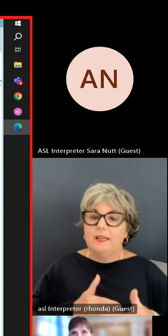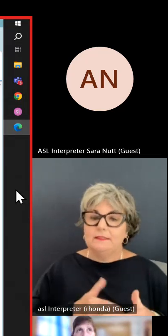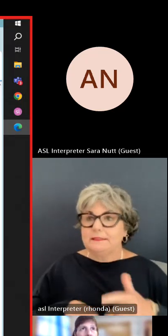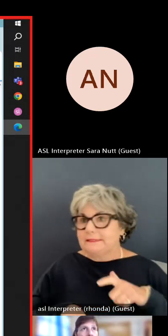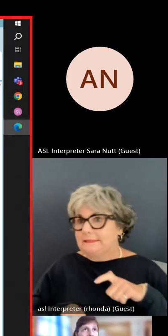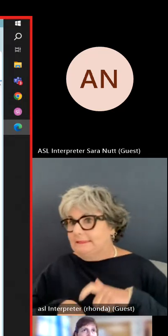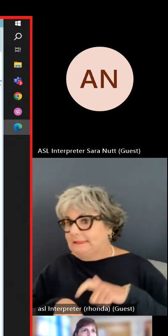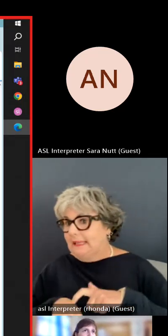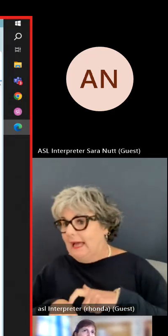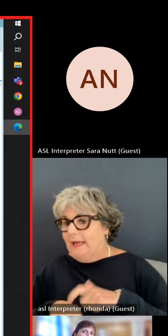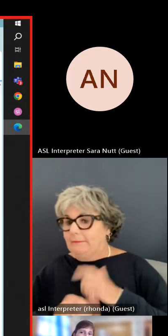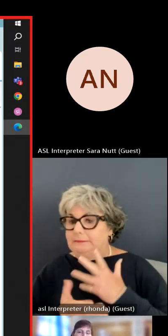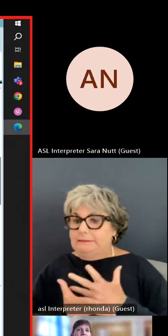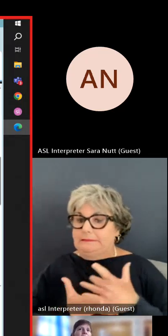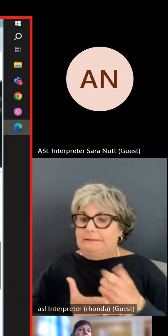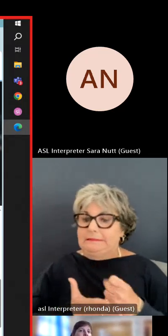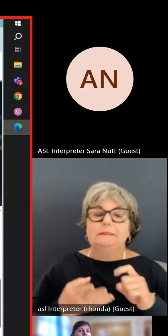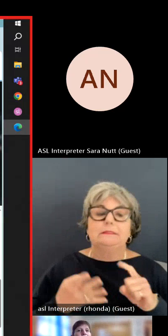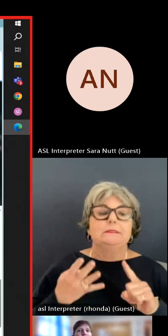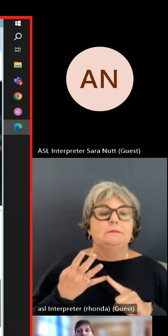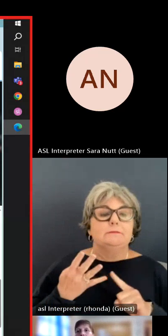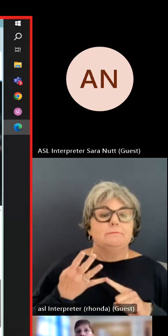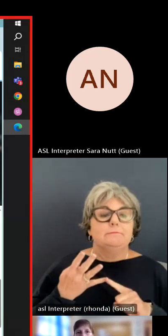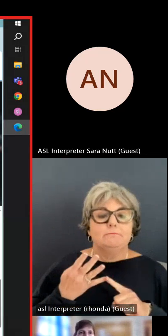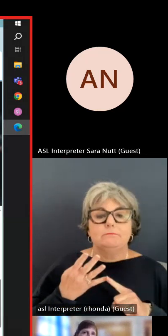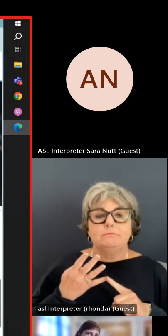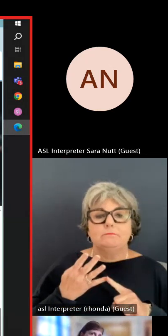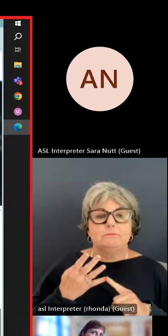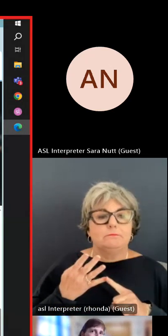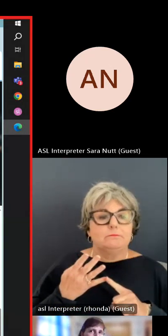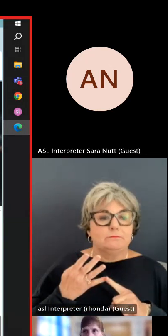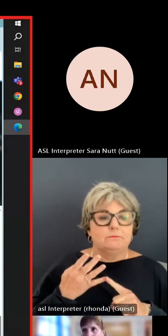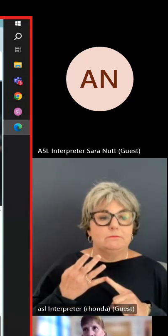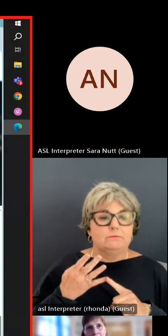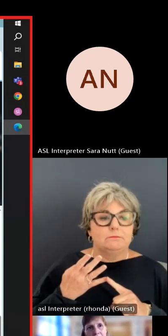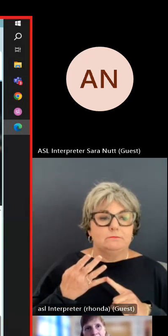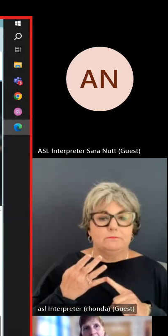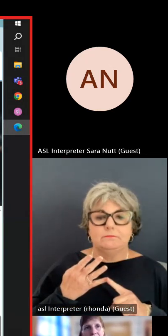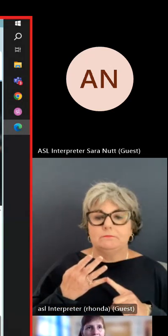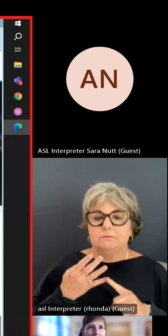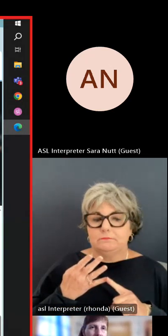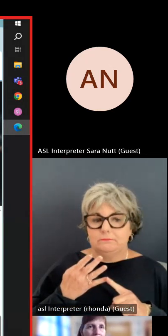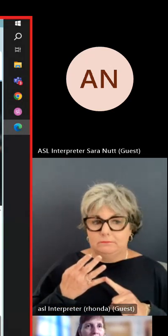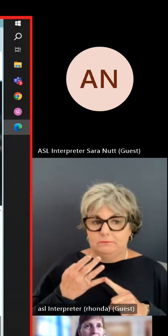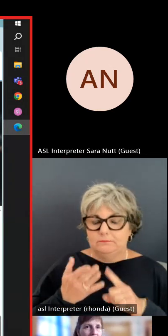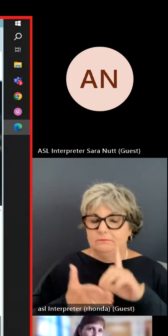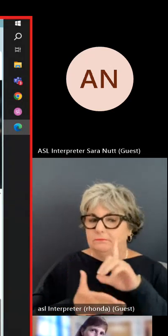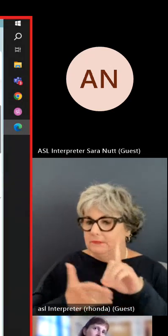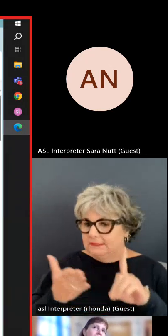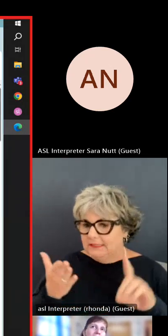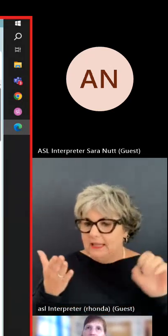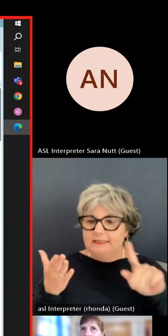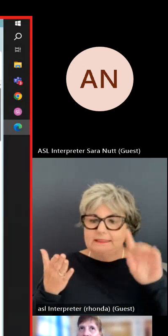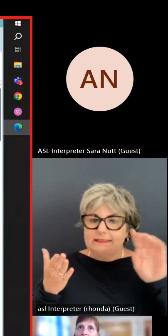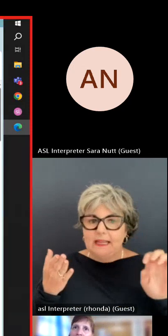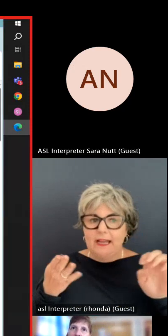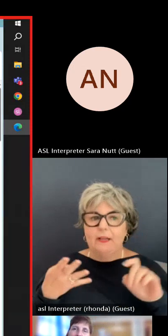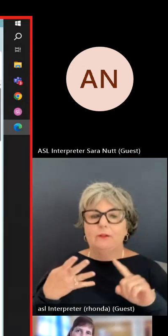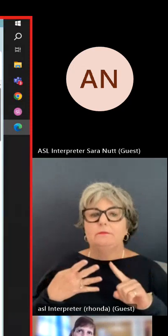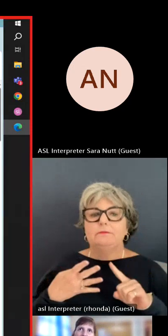is moving right along. Our next step is we've got our design style. Now we need to